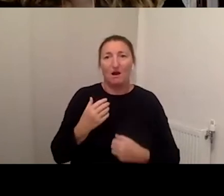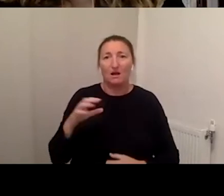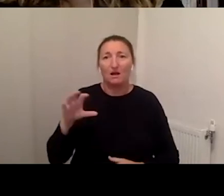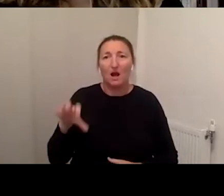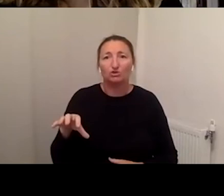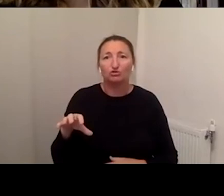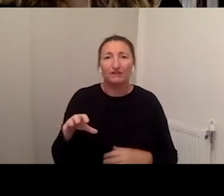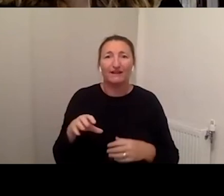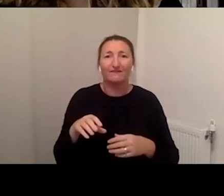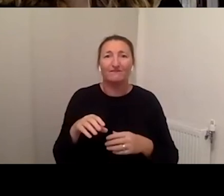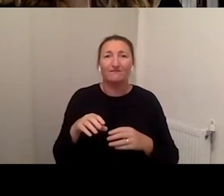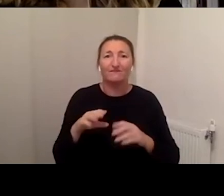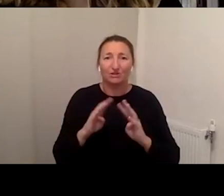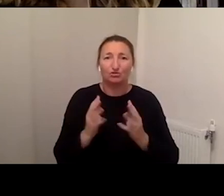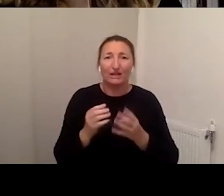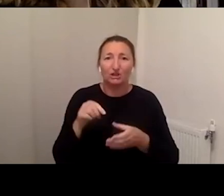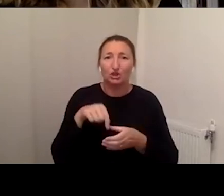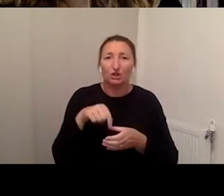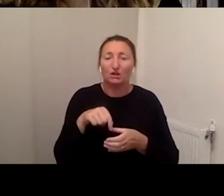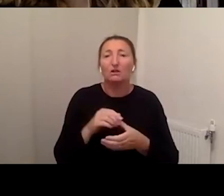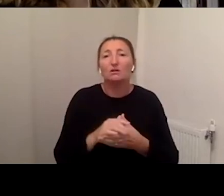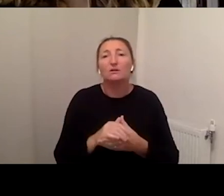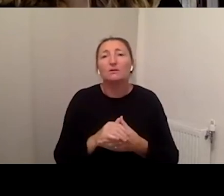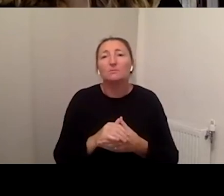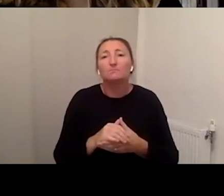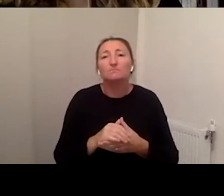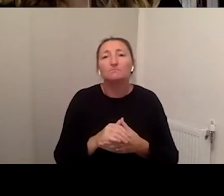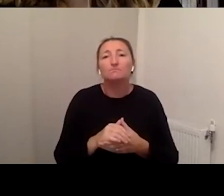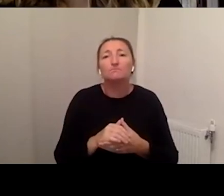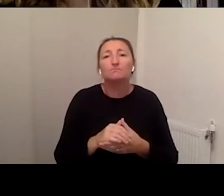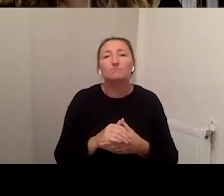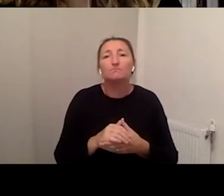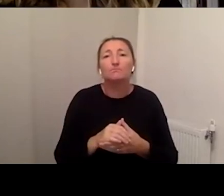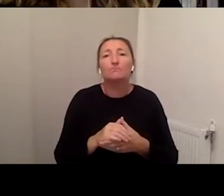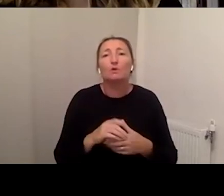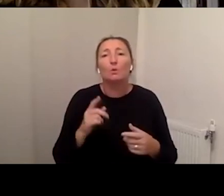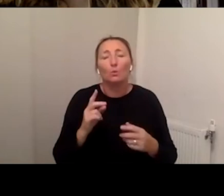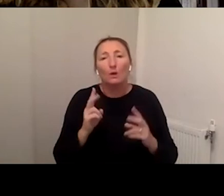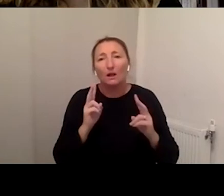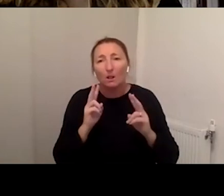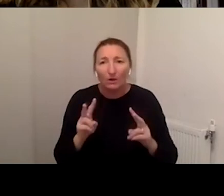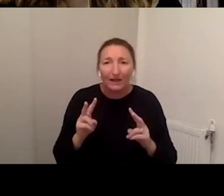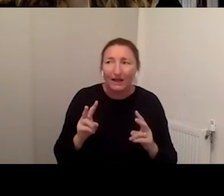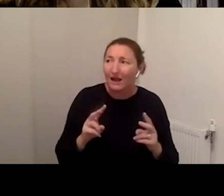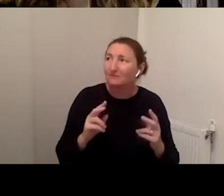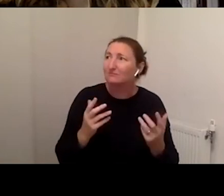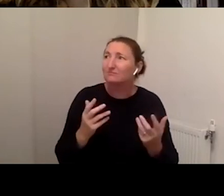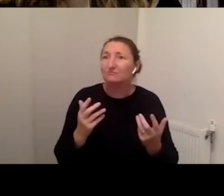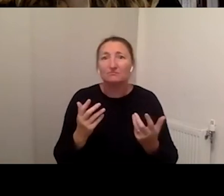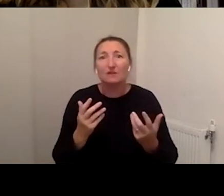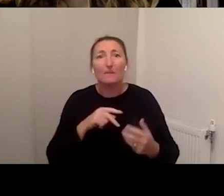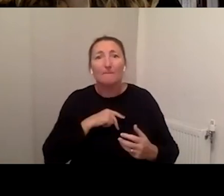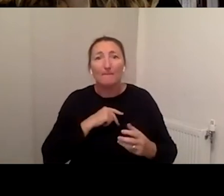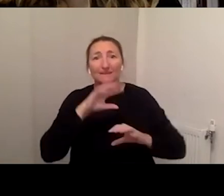federation, we are looking at the transposition in as many member states as we are